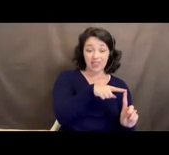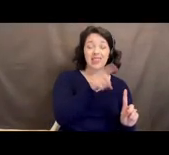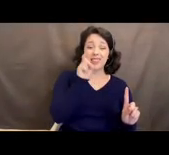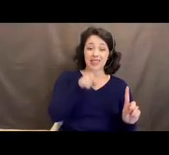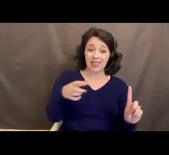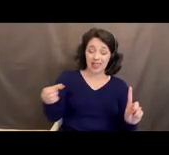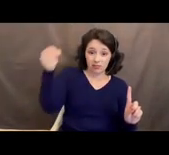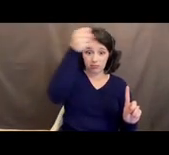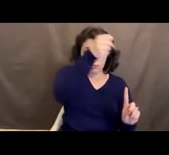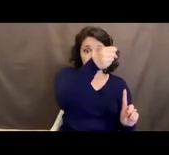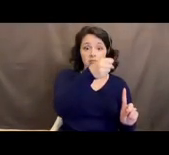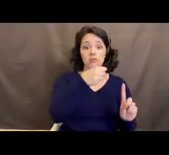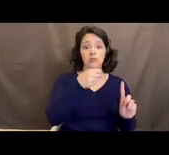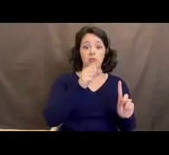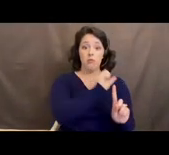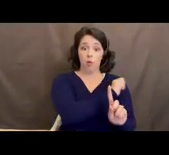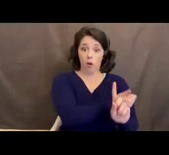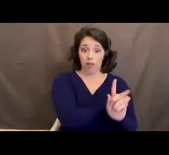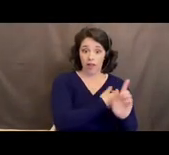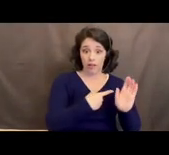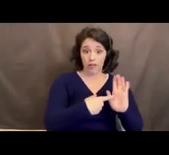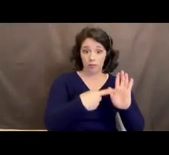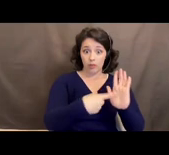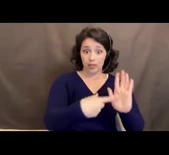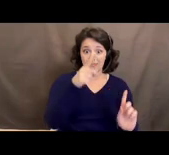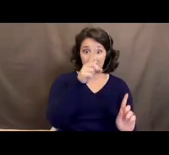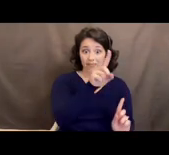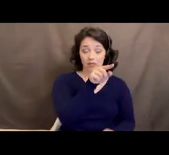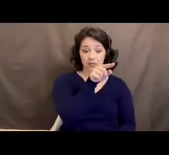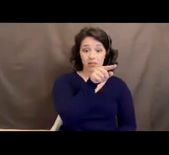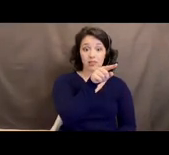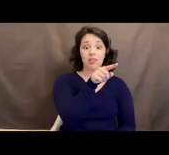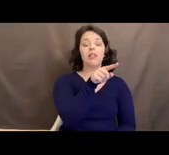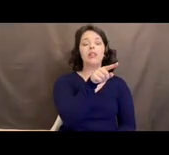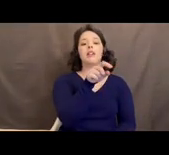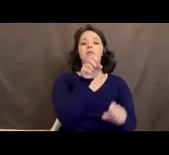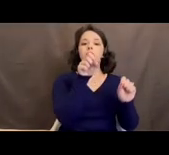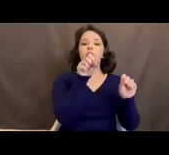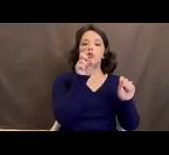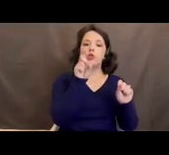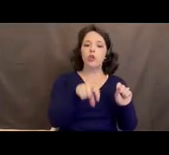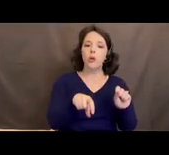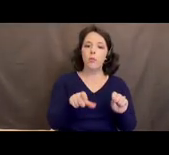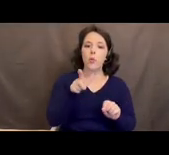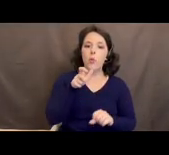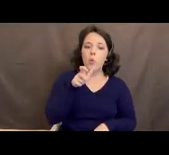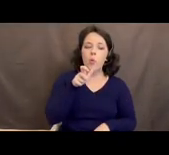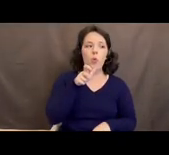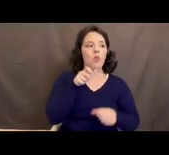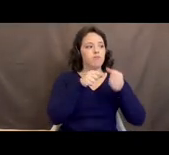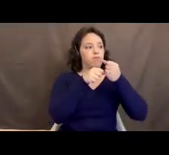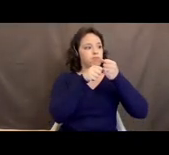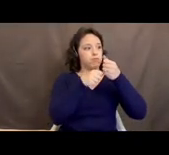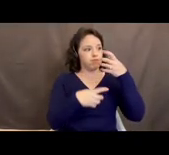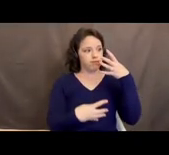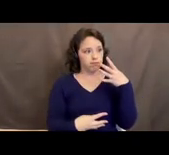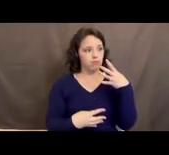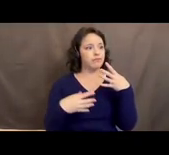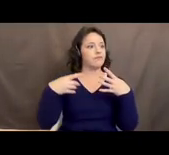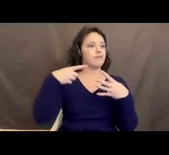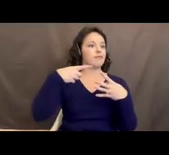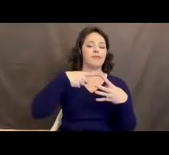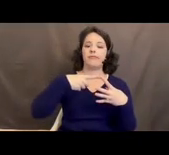Someone chosen by the person, or someone with legal authority or an agent under the power of attorney,